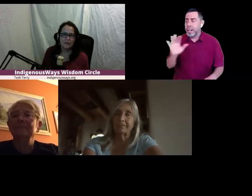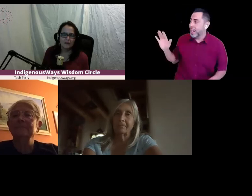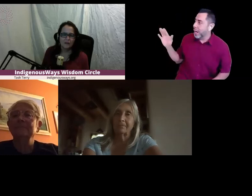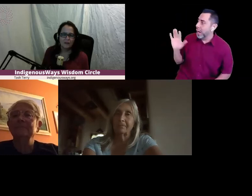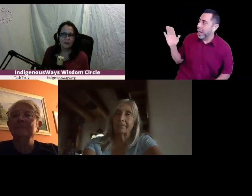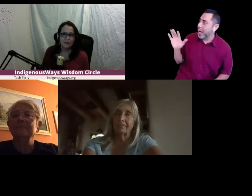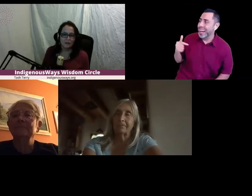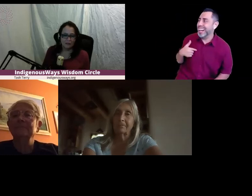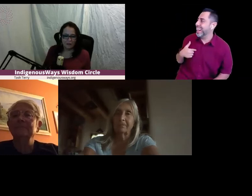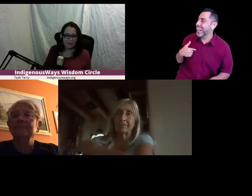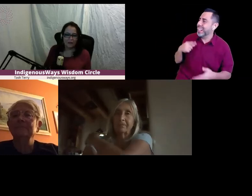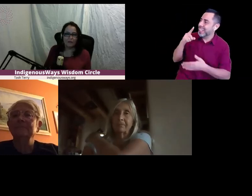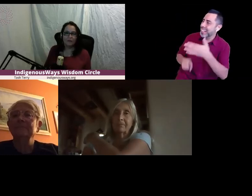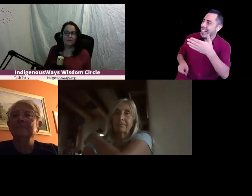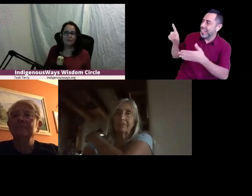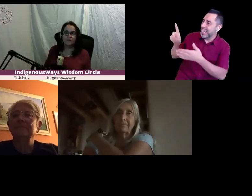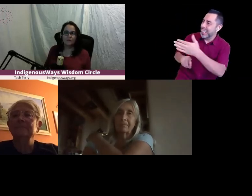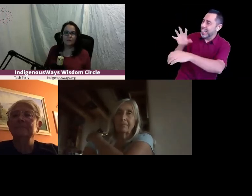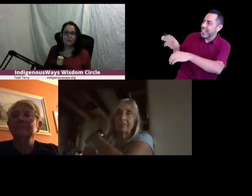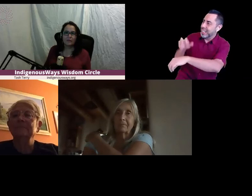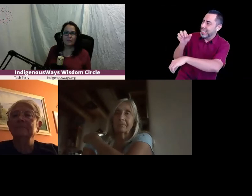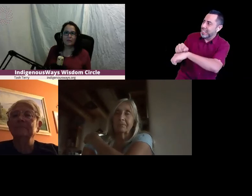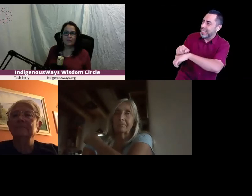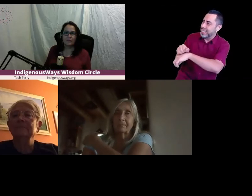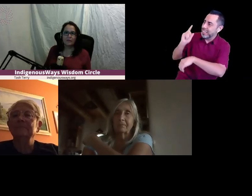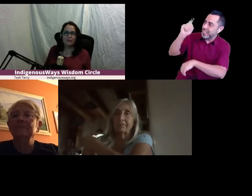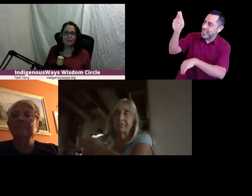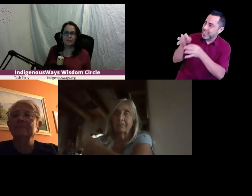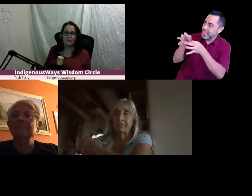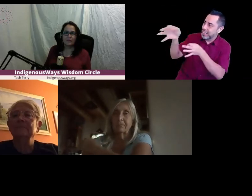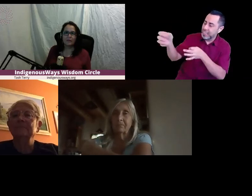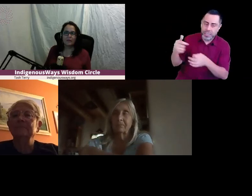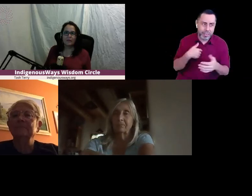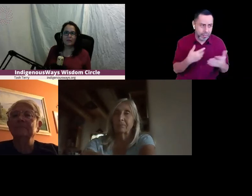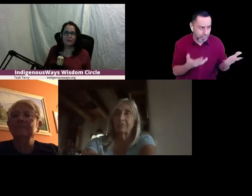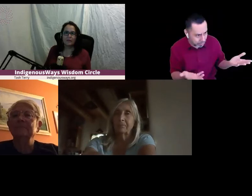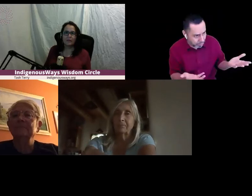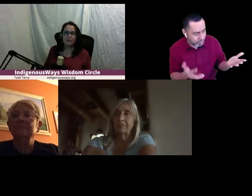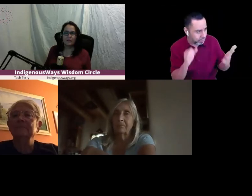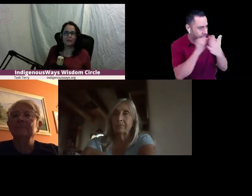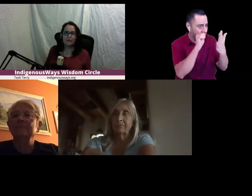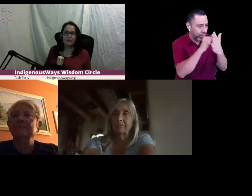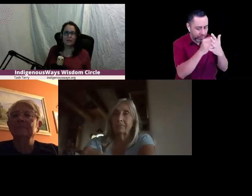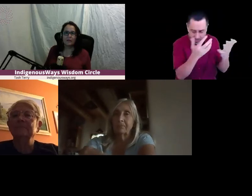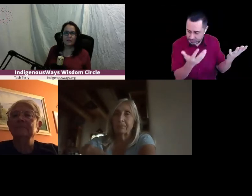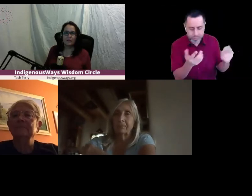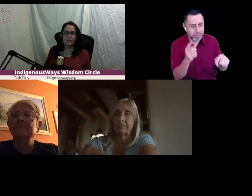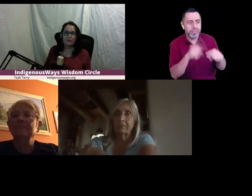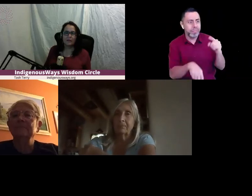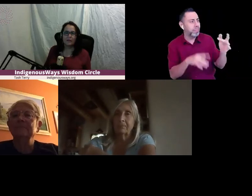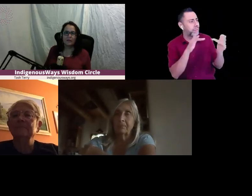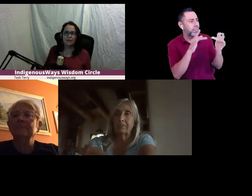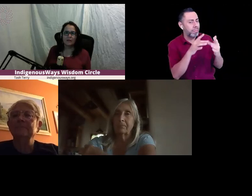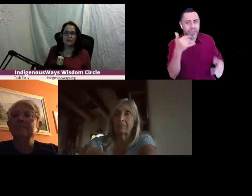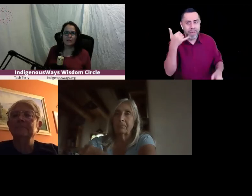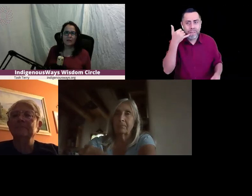we're in the boonies. And I'm like, there's no phone service here. I have to go at least 15 minutes back to